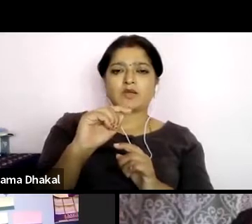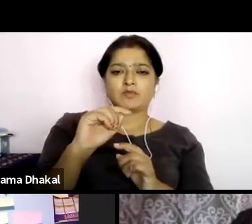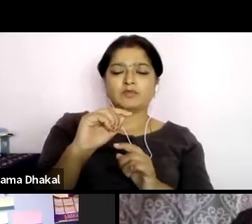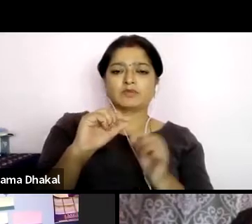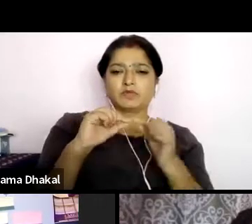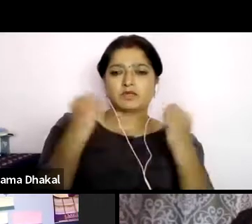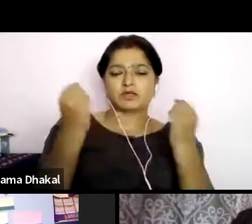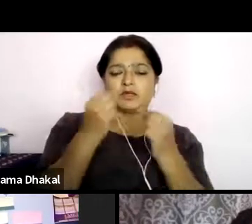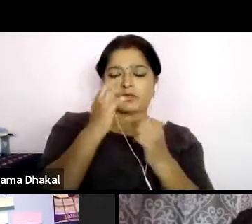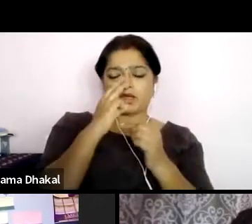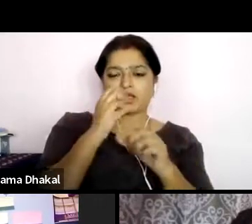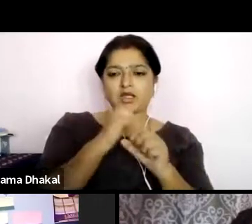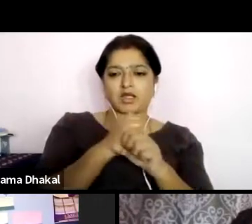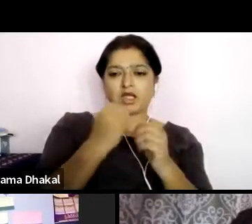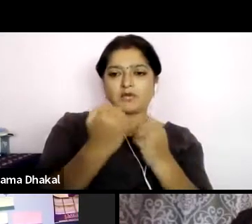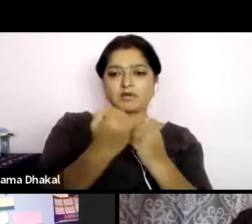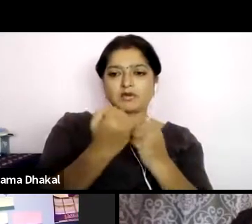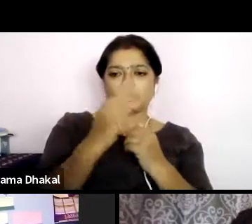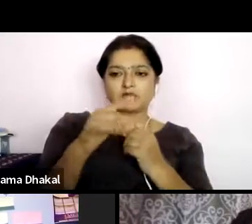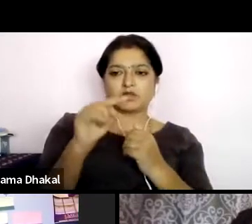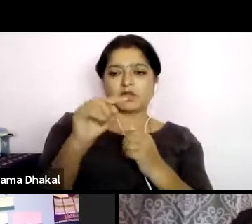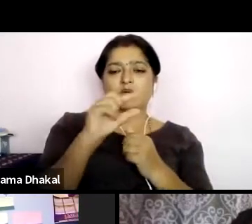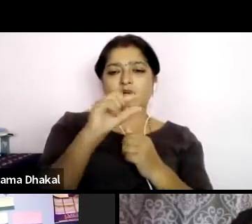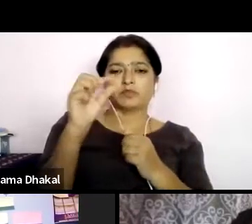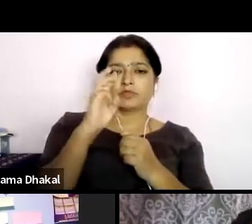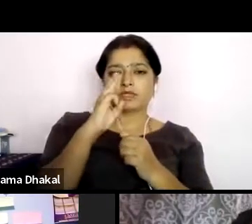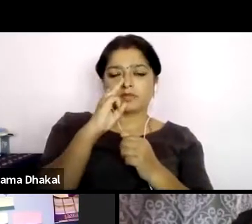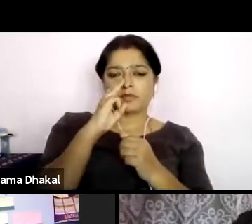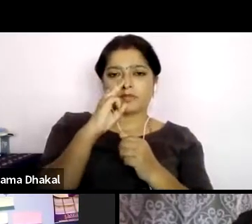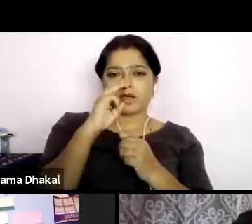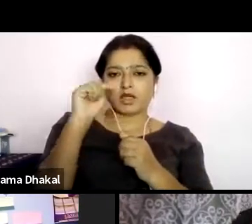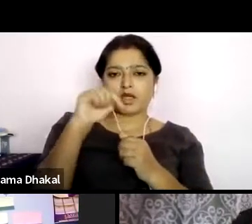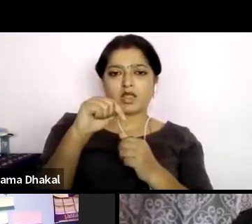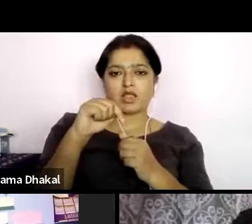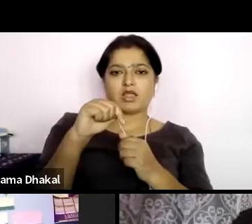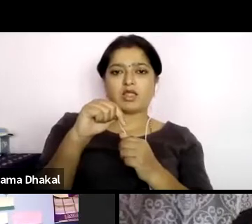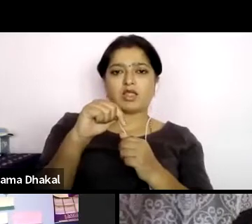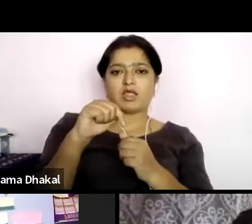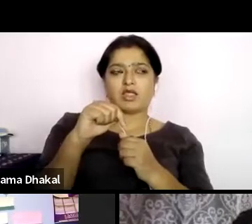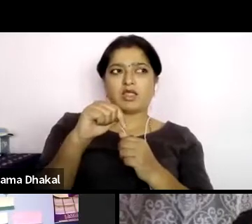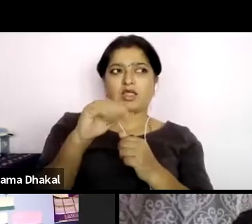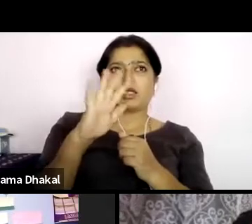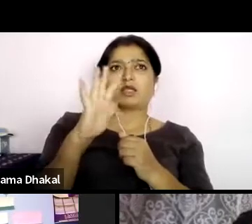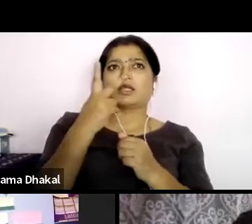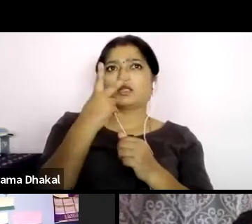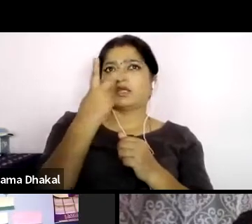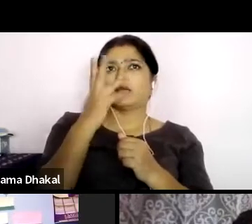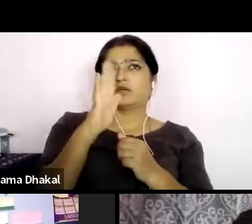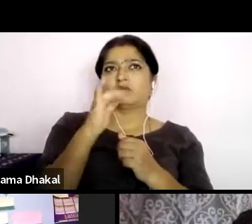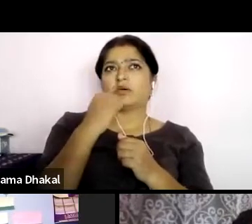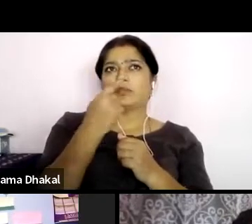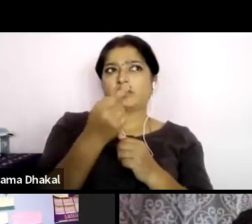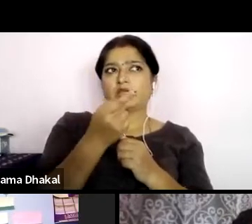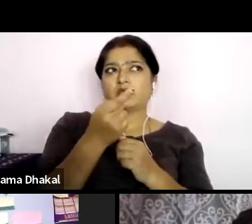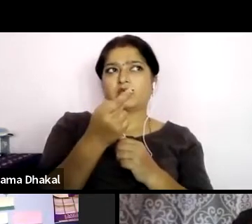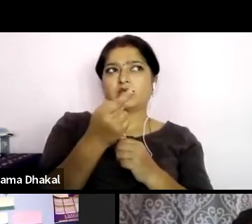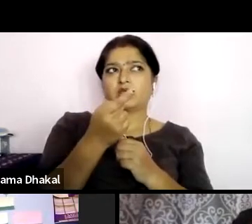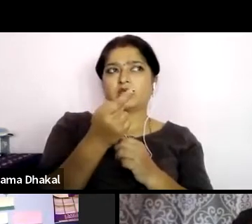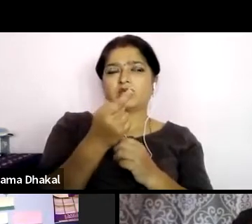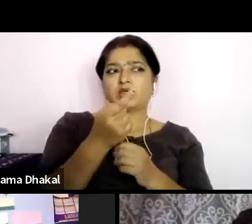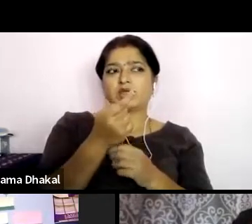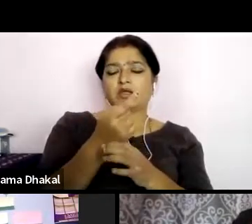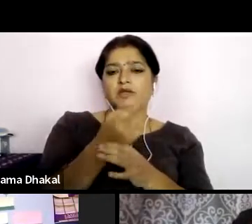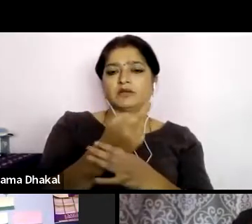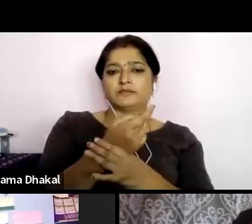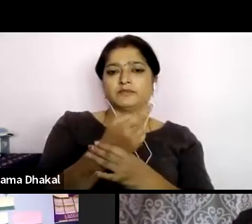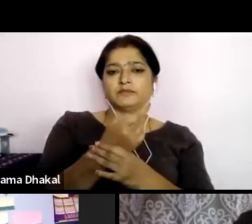a lot in the recent years, the climate-induced human mobility or the migration in some parts all over the